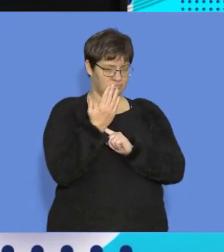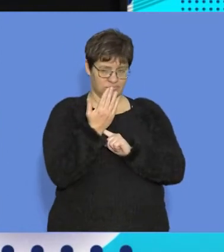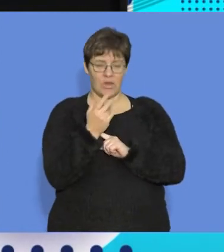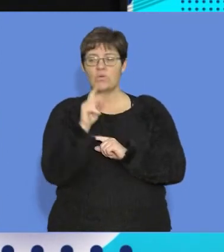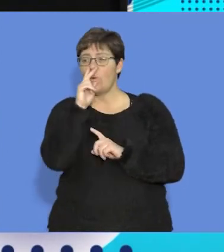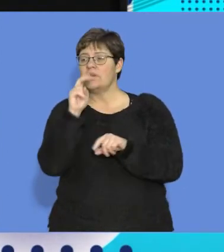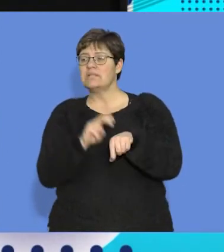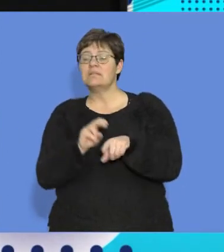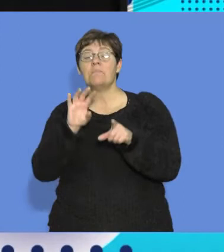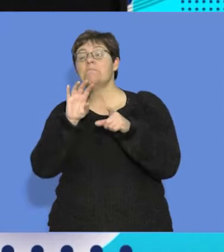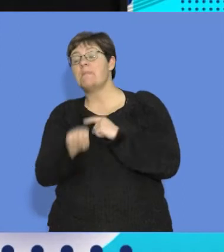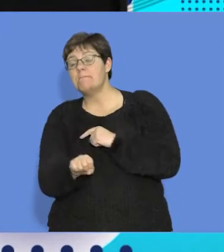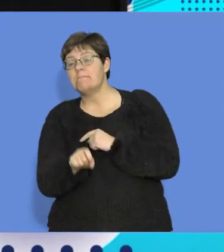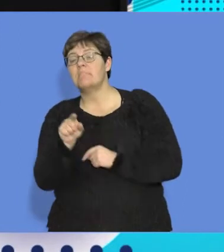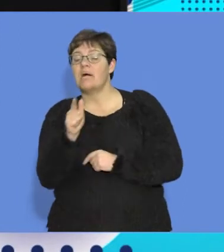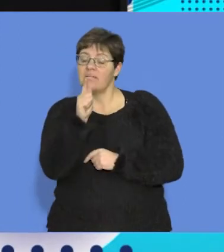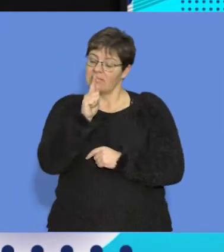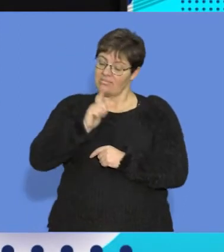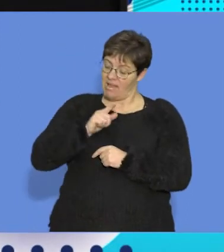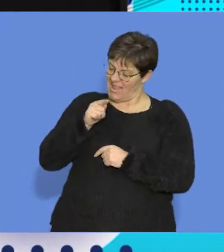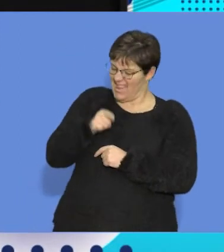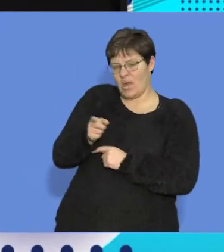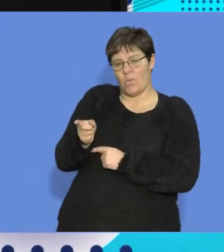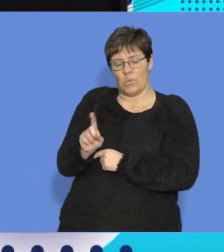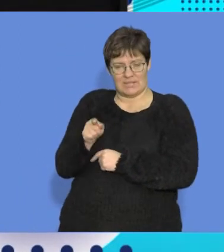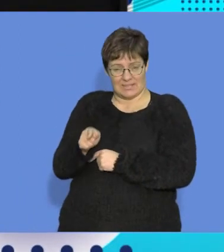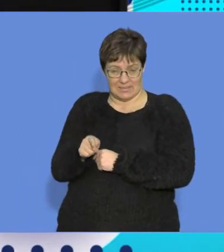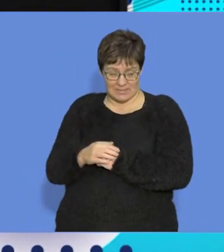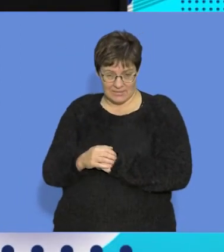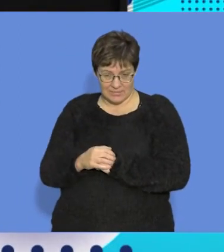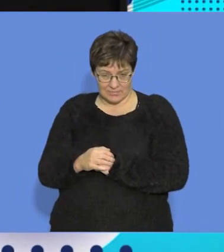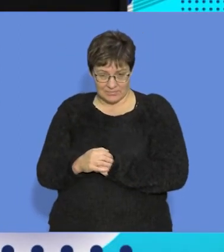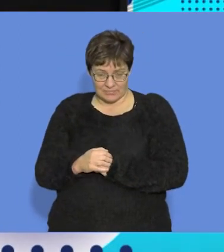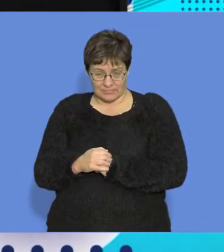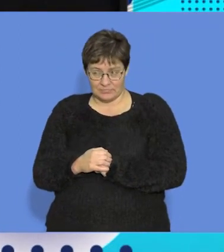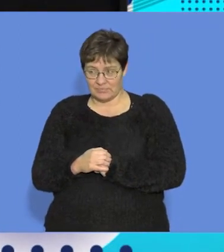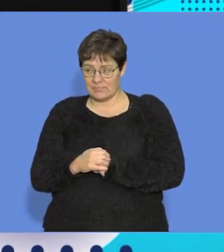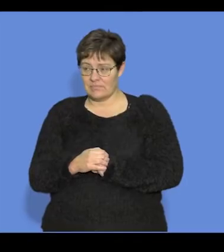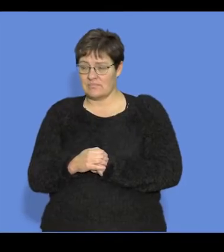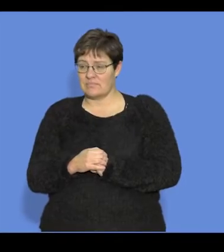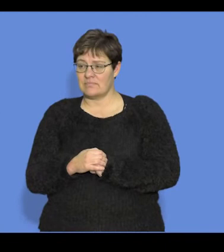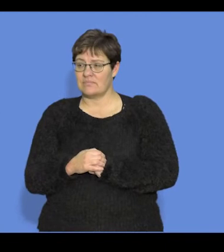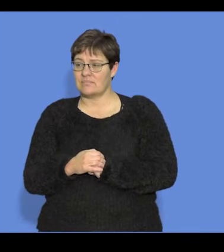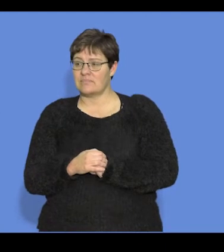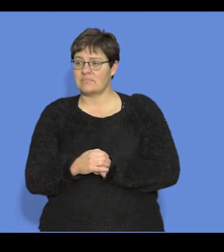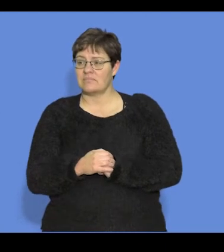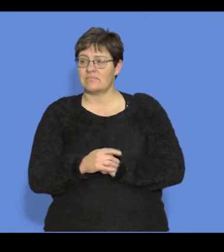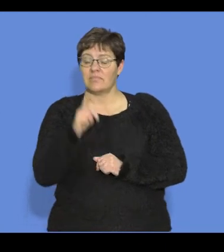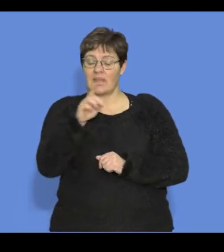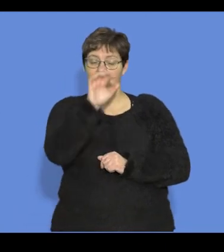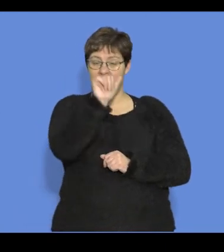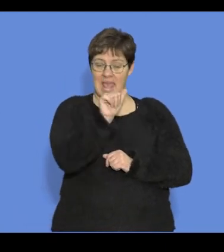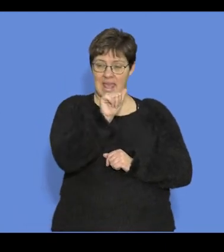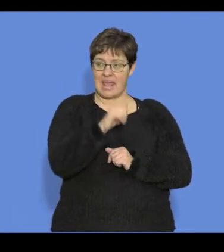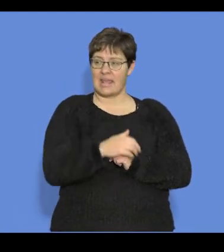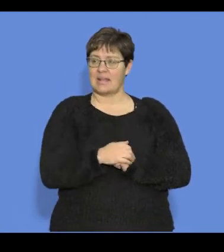you need to look for what tells me what type of tissue this is. And of course, for number